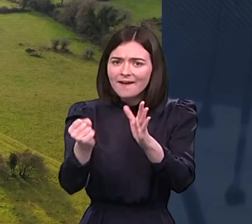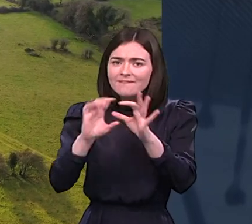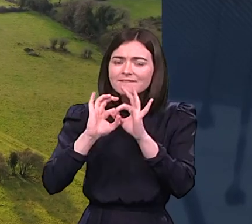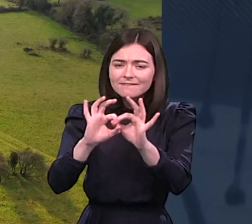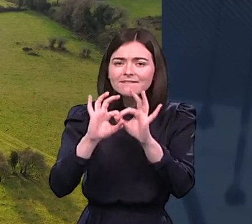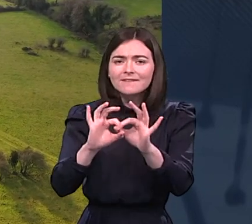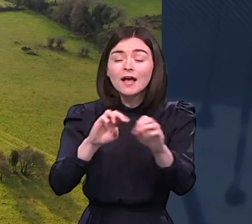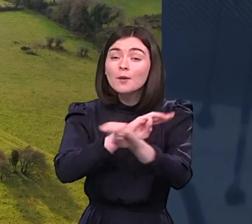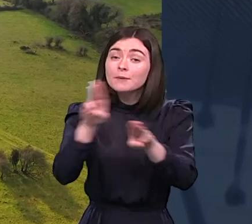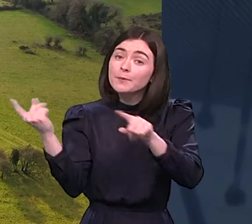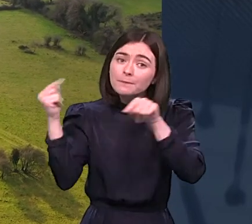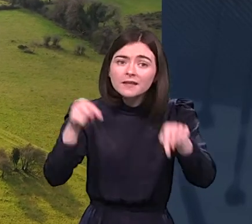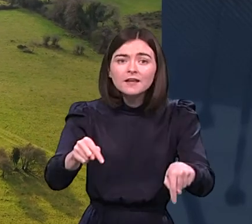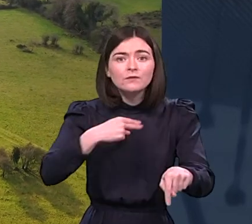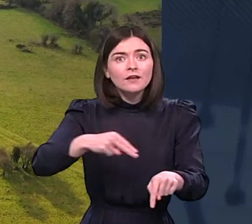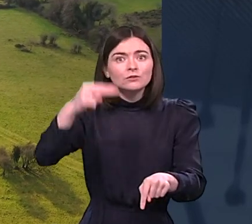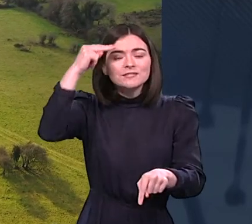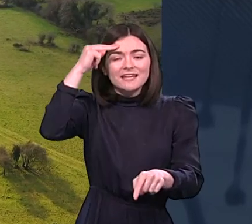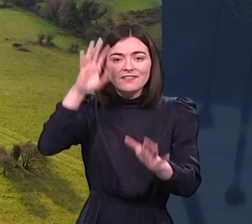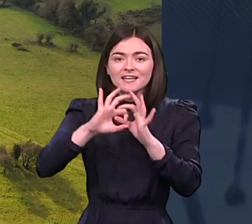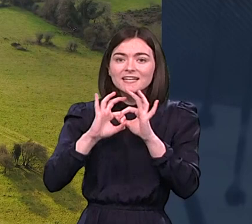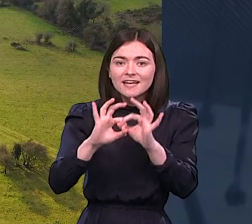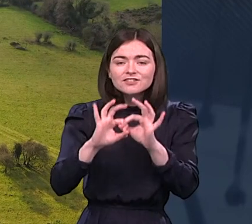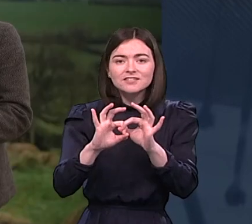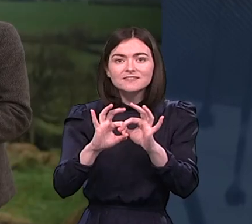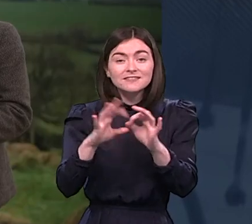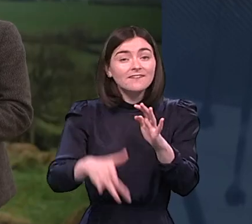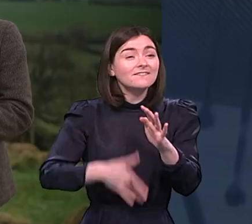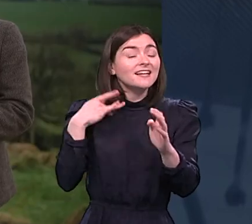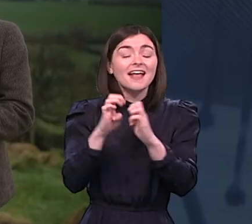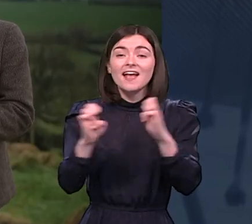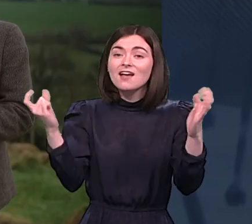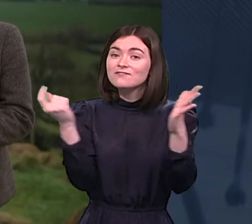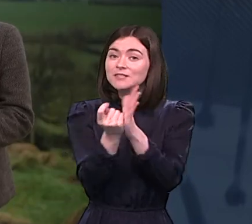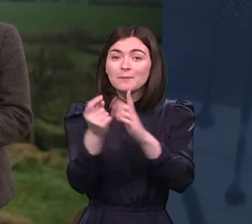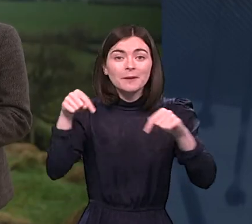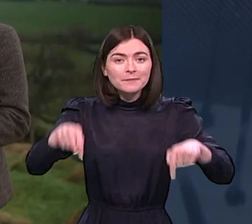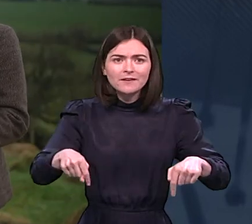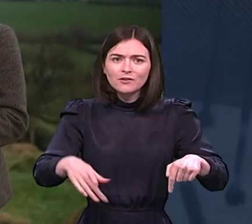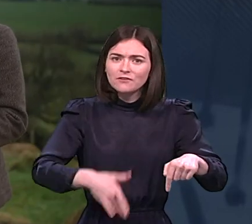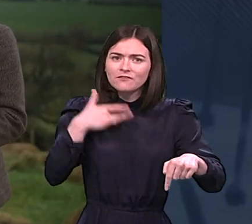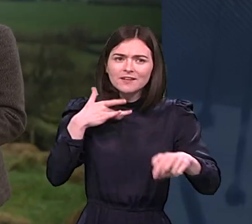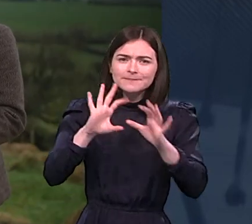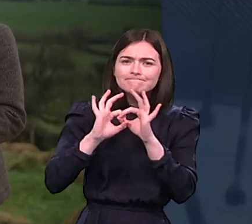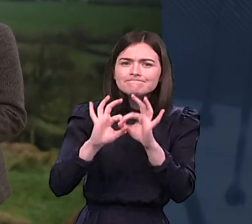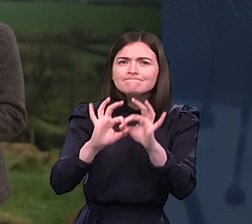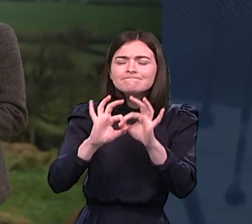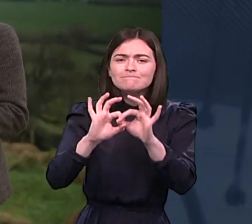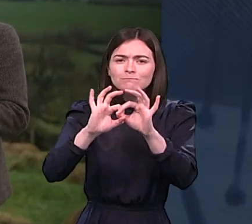people come here and they make that connection. It's a connection that I feel every time myself. You're connecting with the earth.